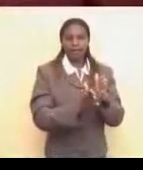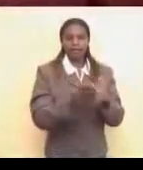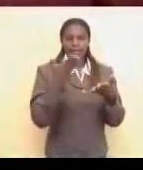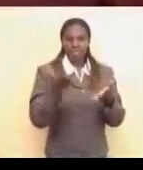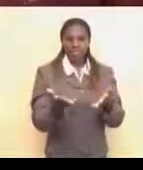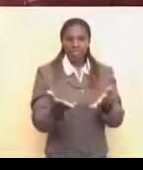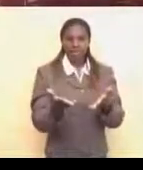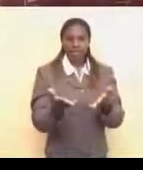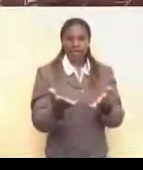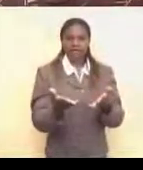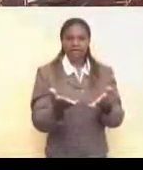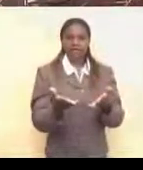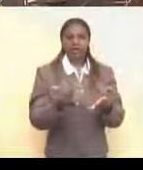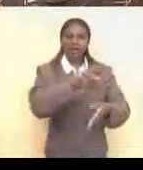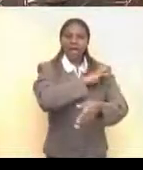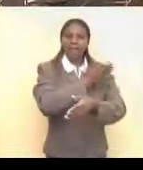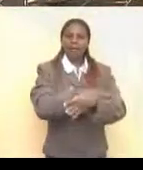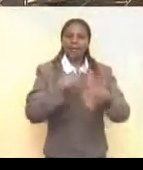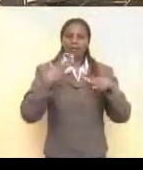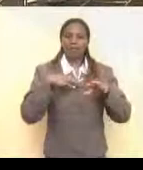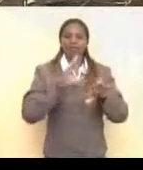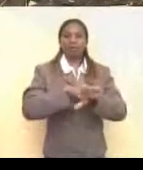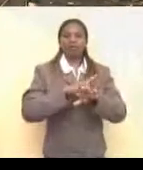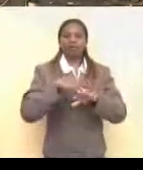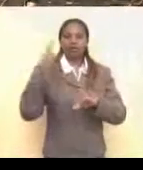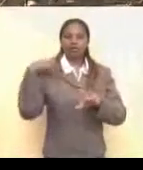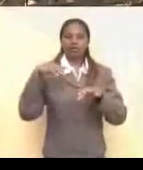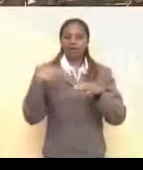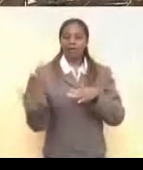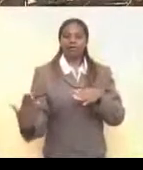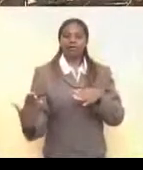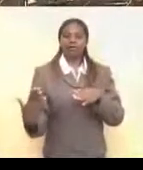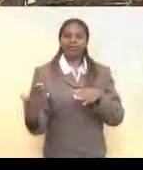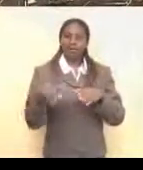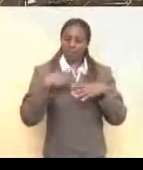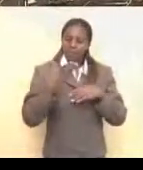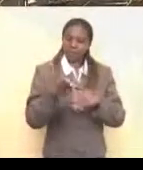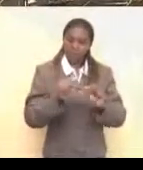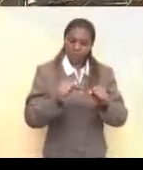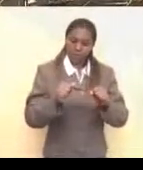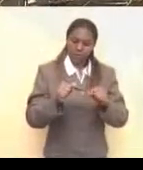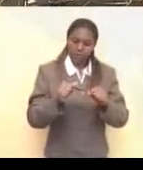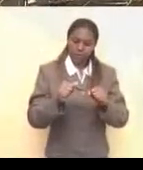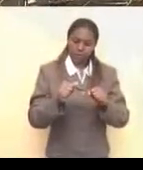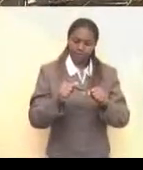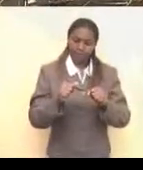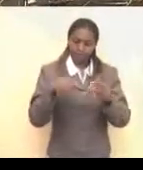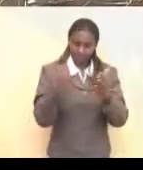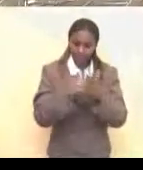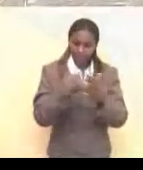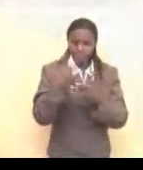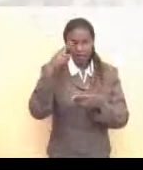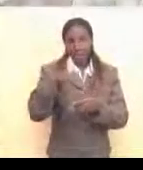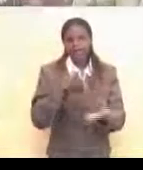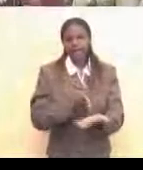there to empower people on legal matters so that these people can be able to fight for their